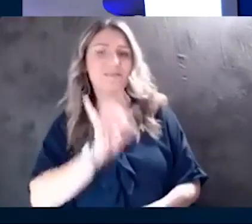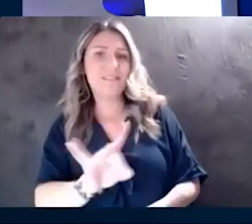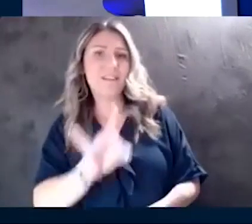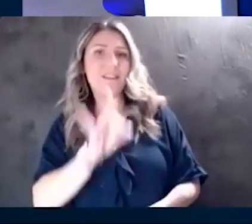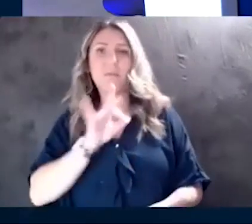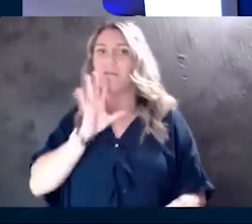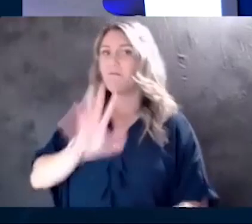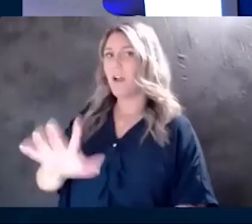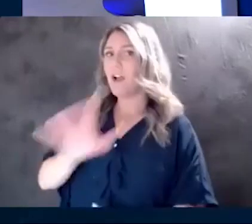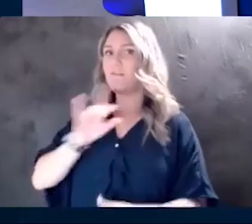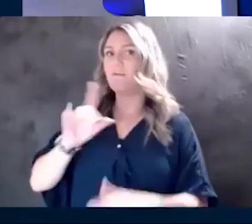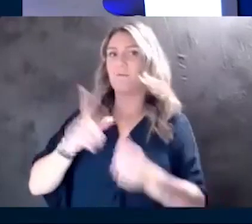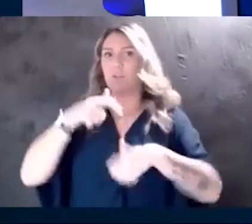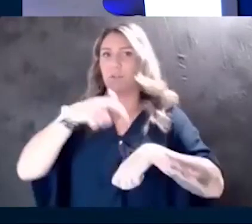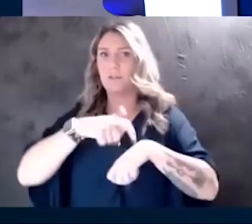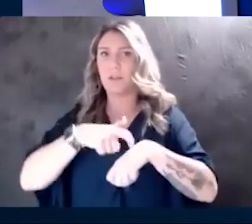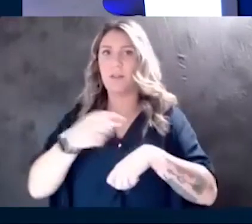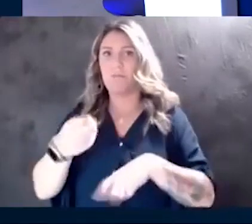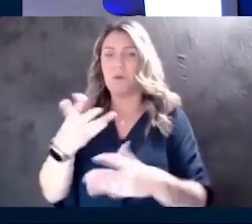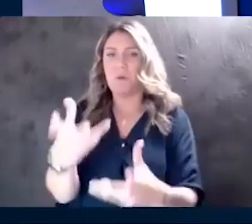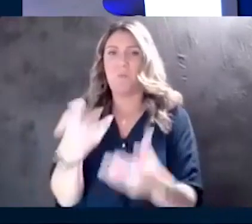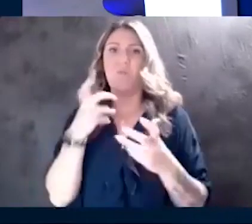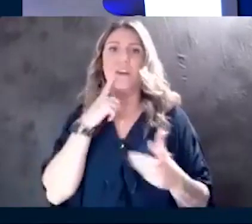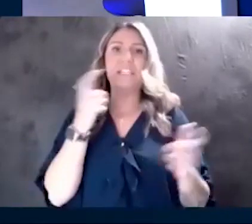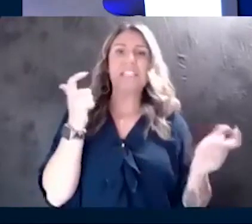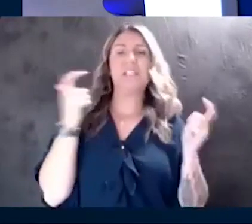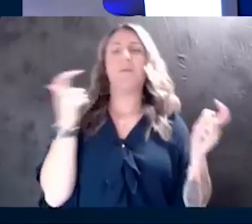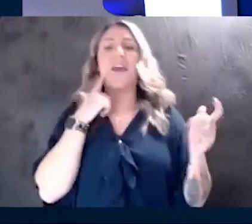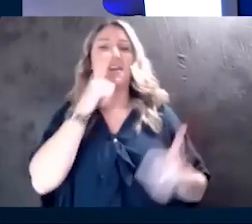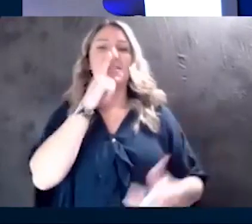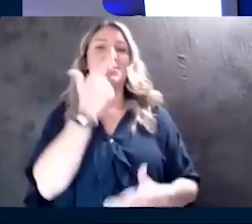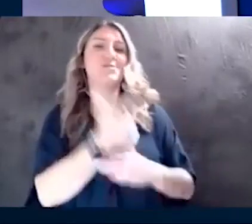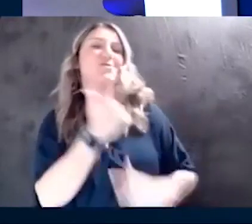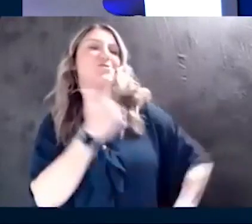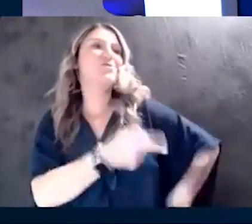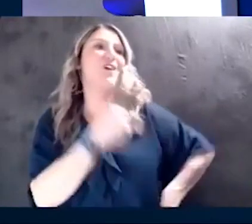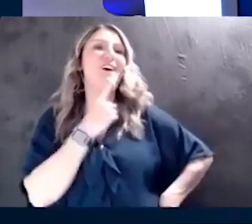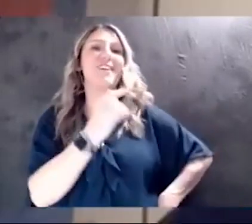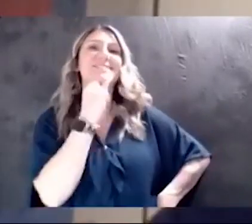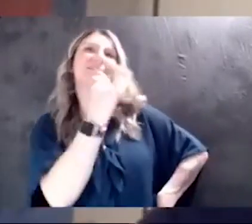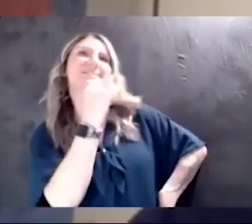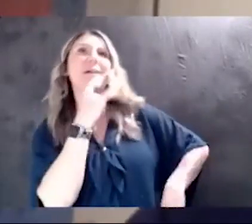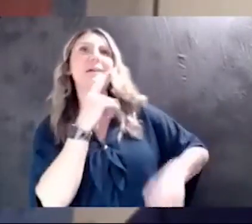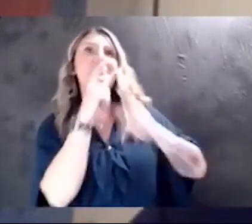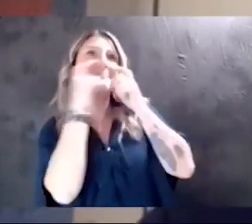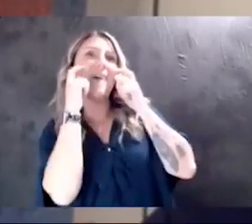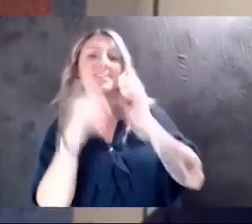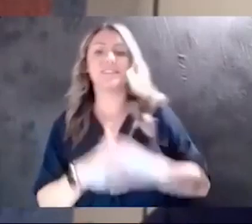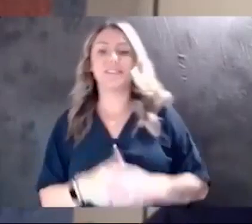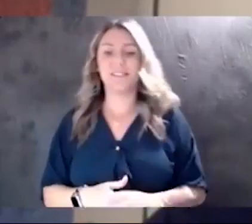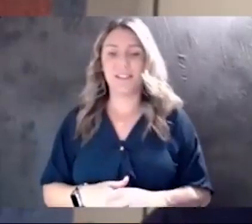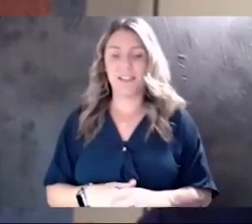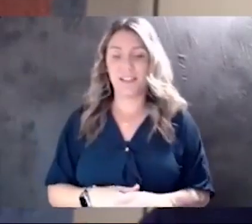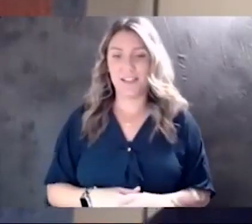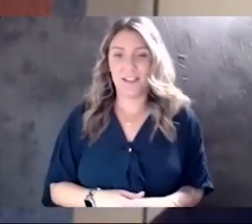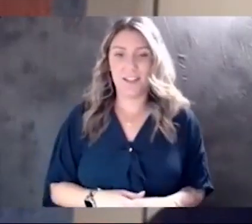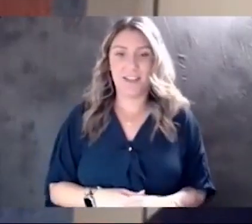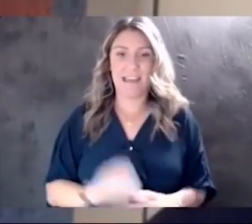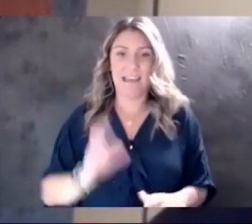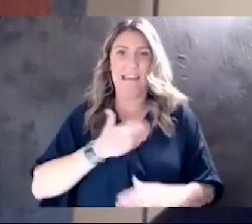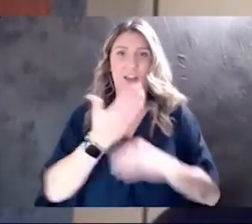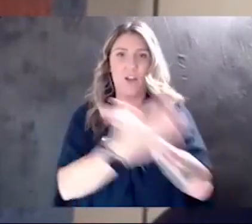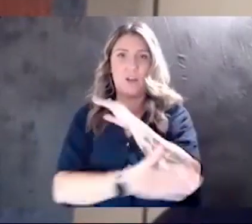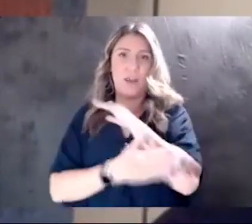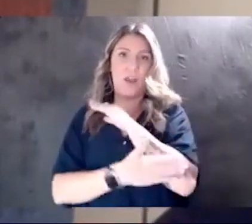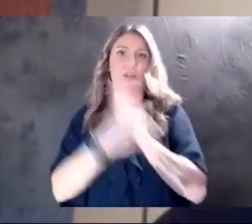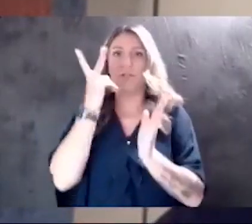first time. He wants to do like Big Sister, so he'll be wearing his mask. But what are your thoughts? Yeah, our county has said both